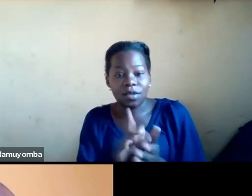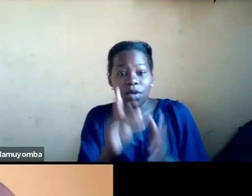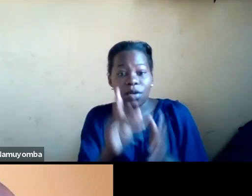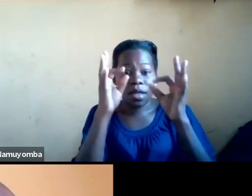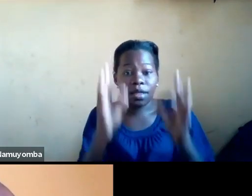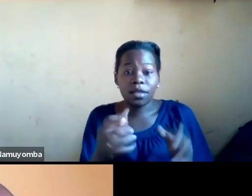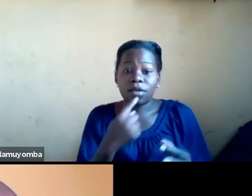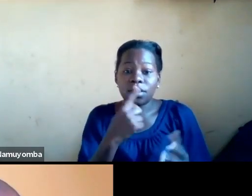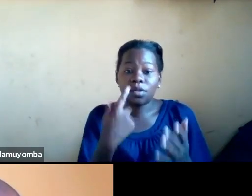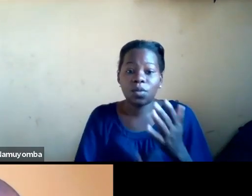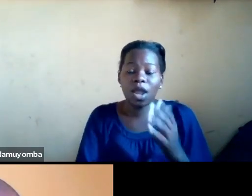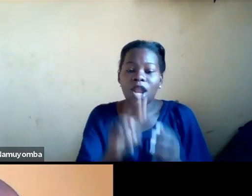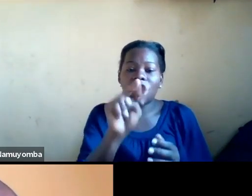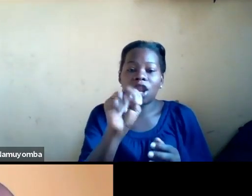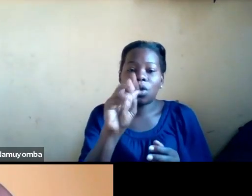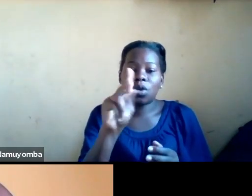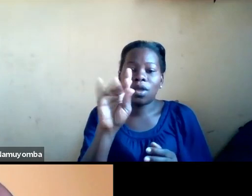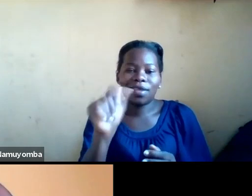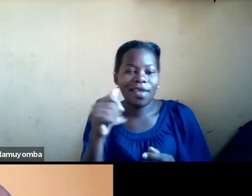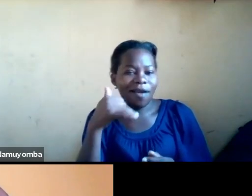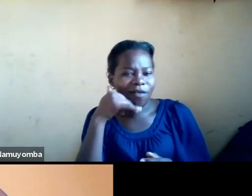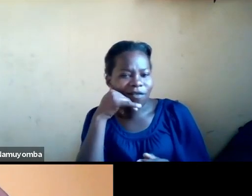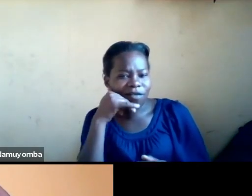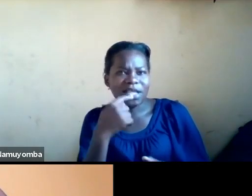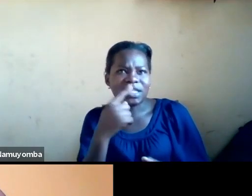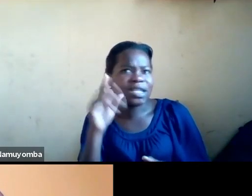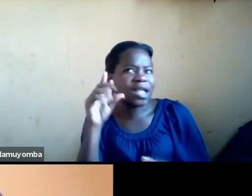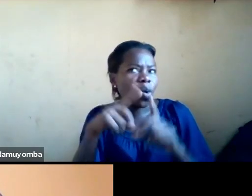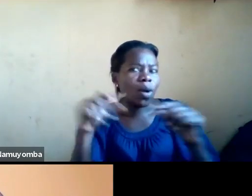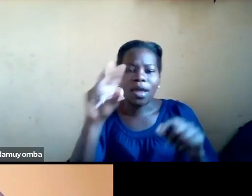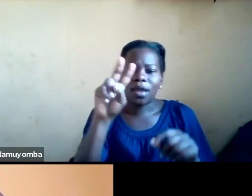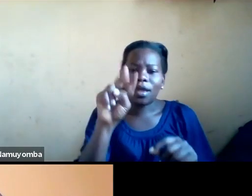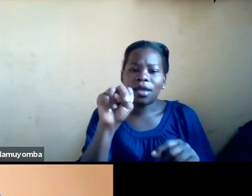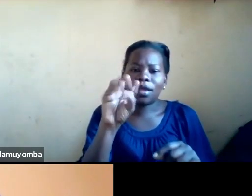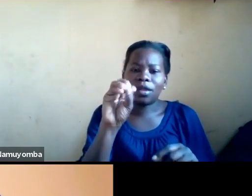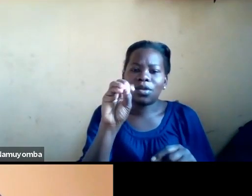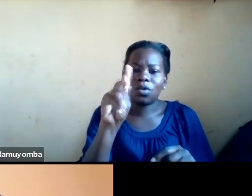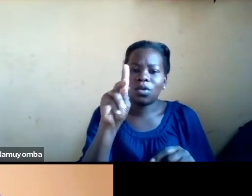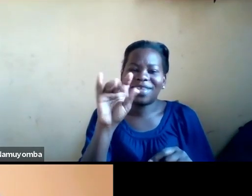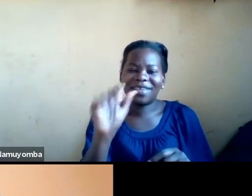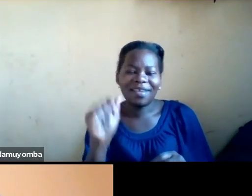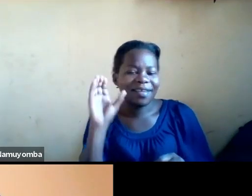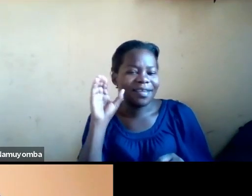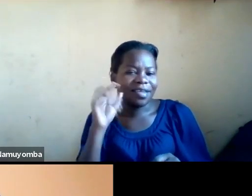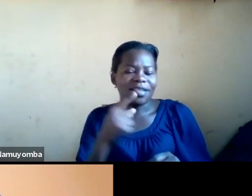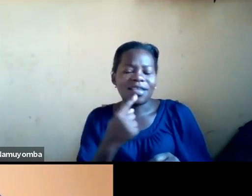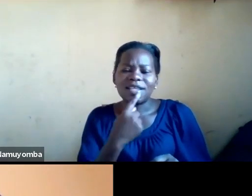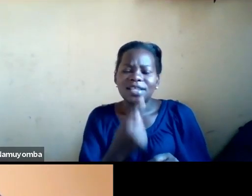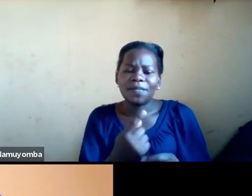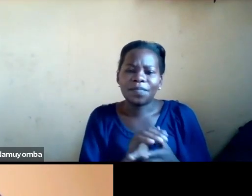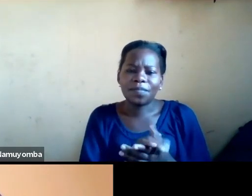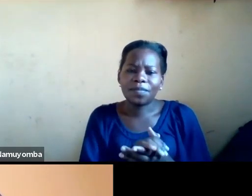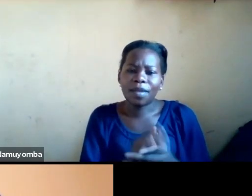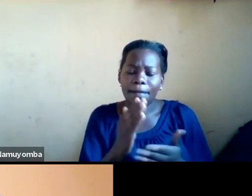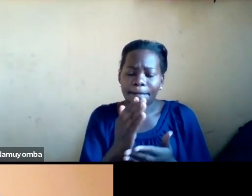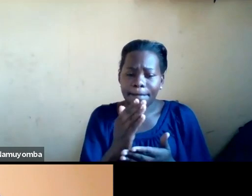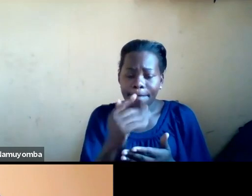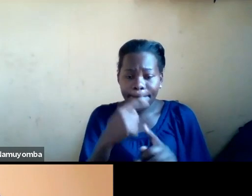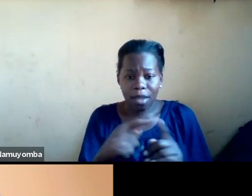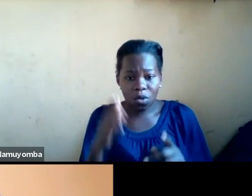was Nokia. You know, I had the word Nokia crossing out from your lips. But we know, of course,